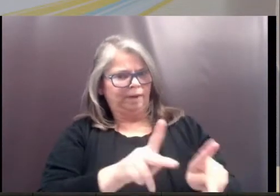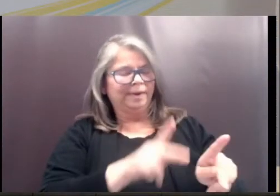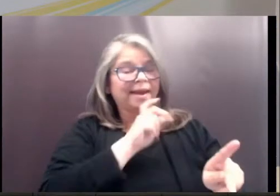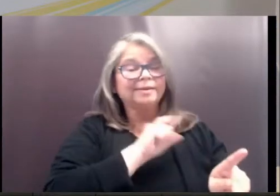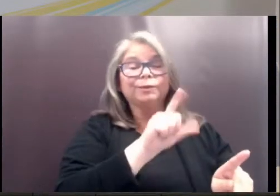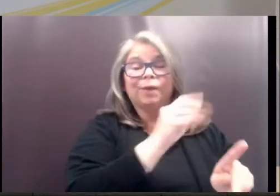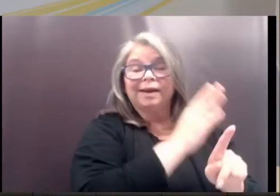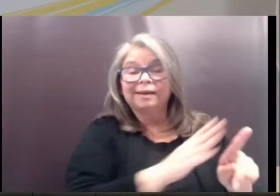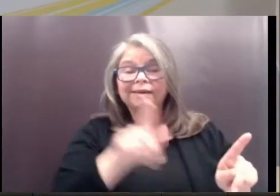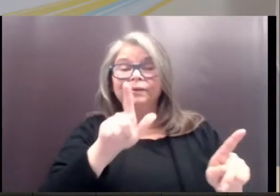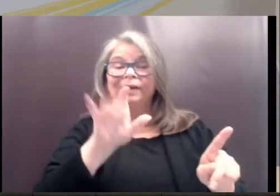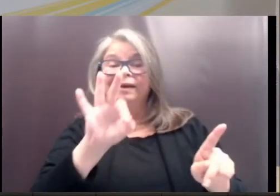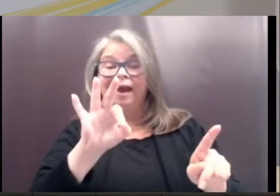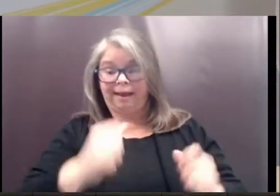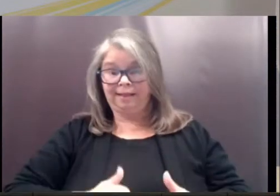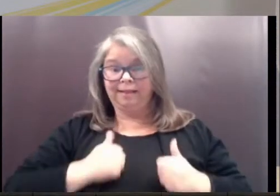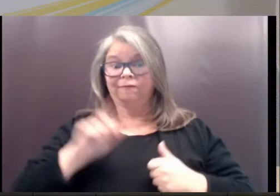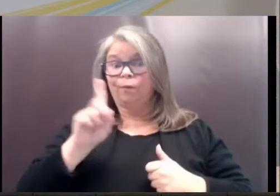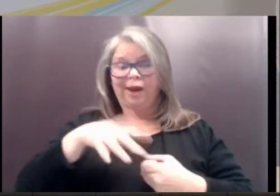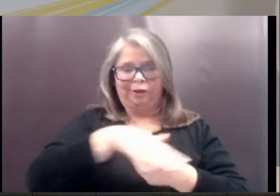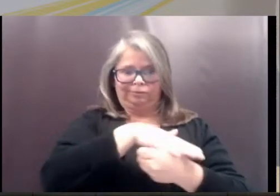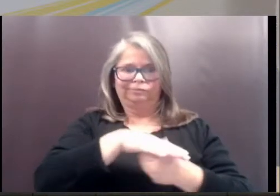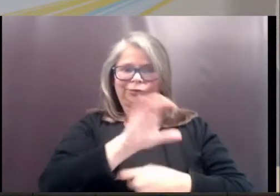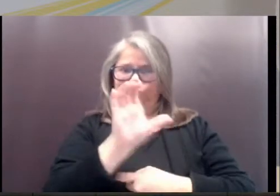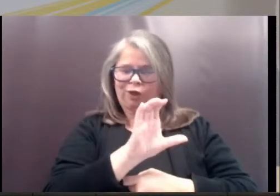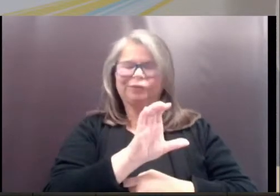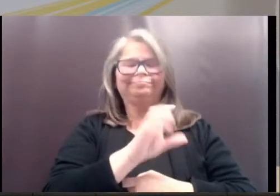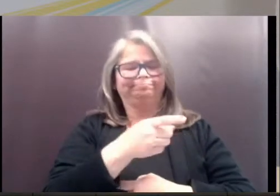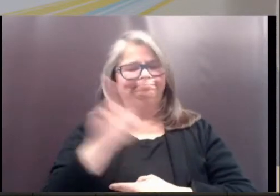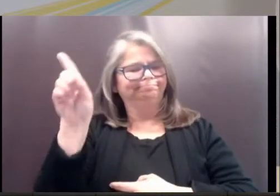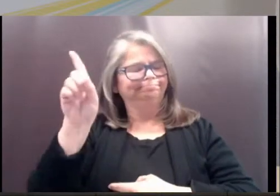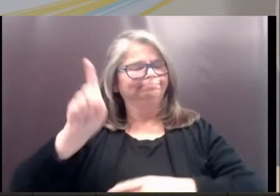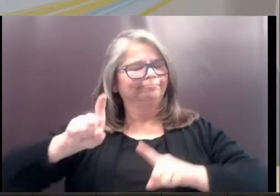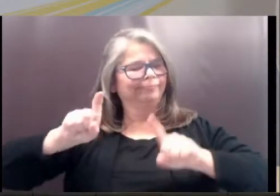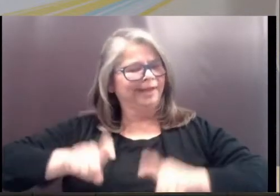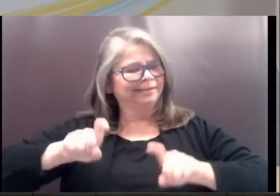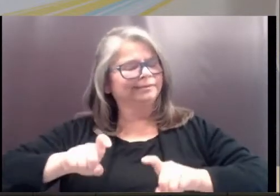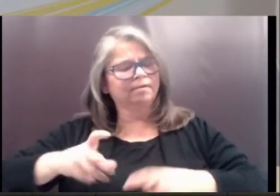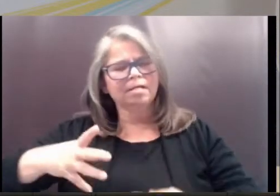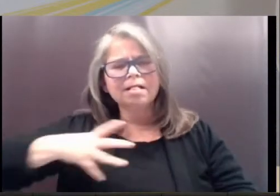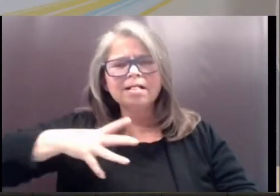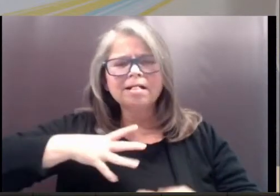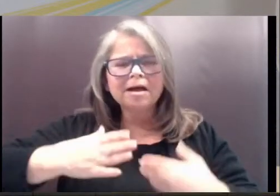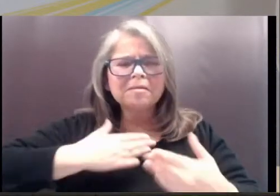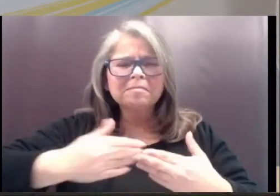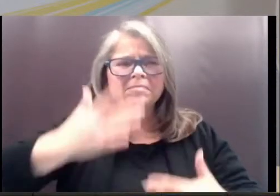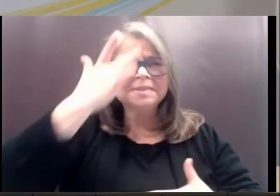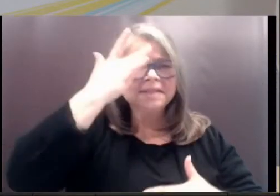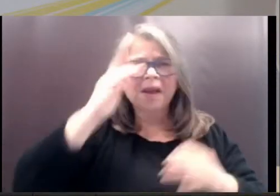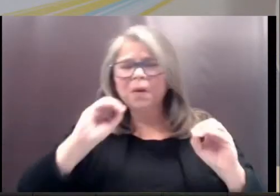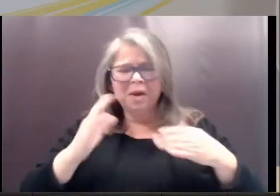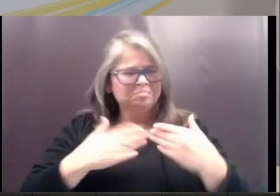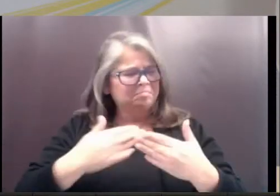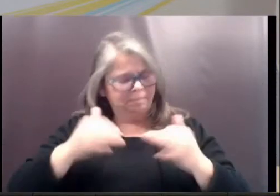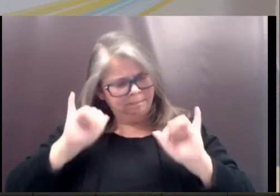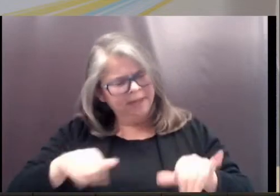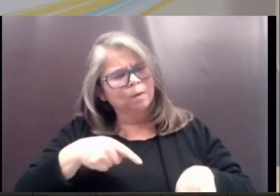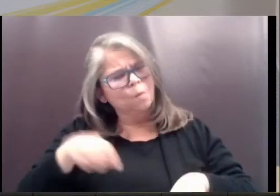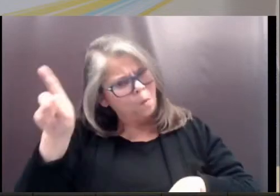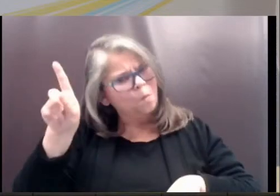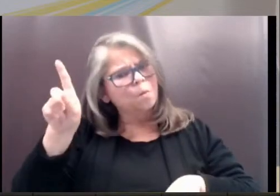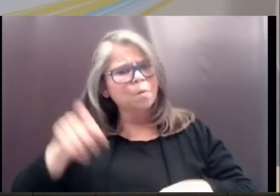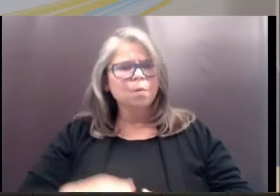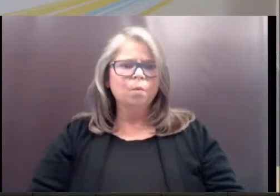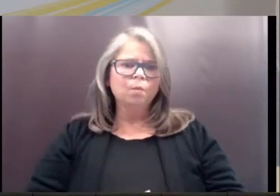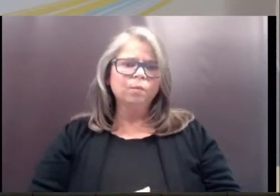area be tested for COVID-19, even without symptoms. And the response from that